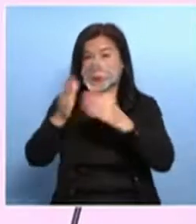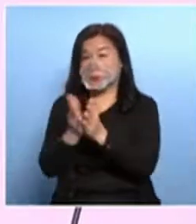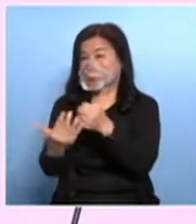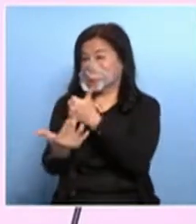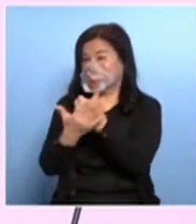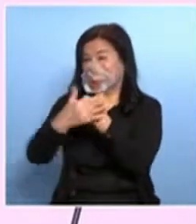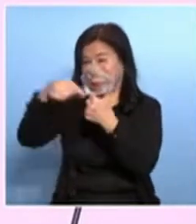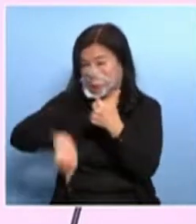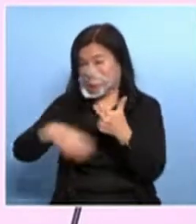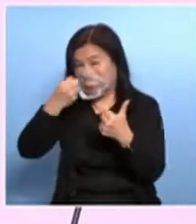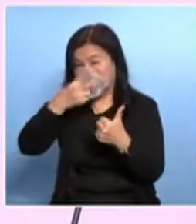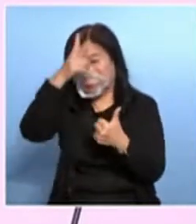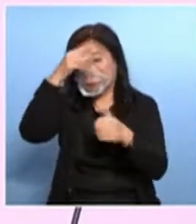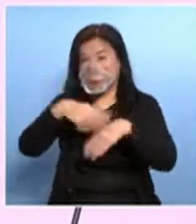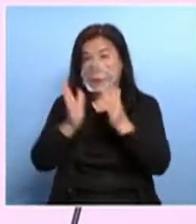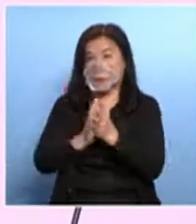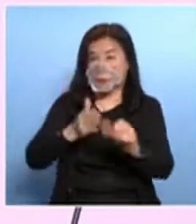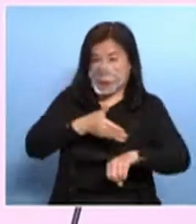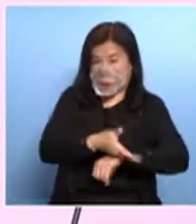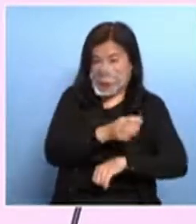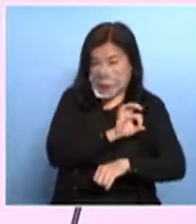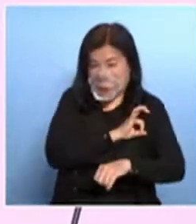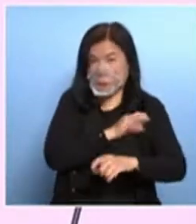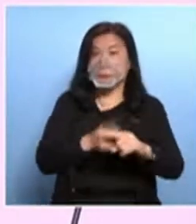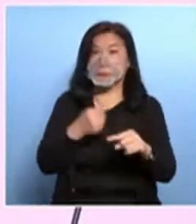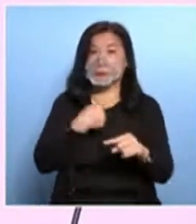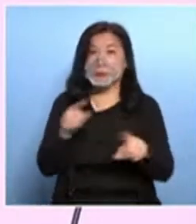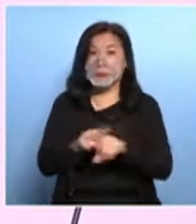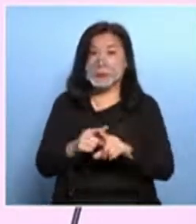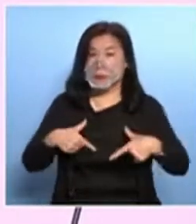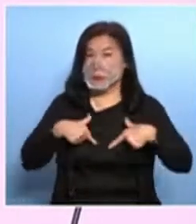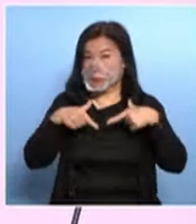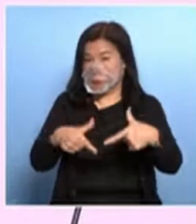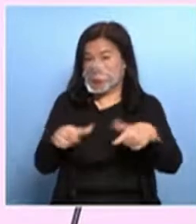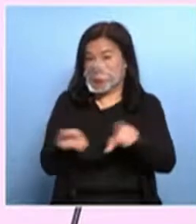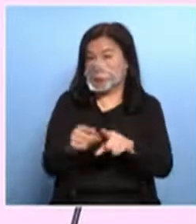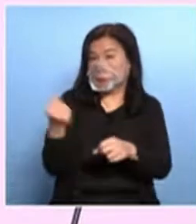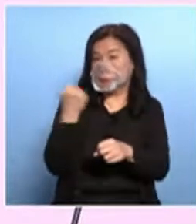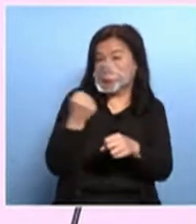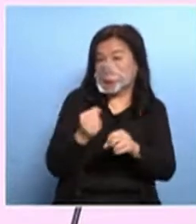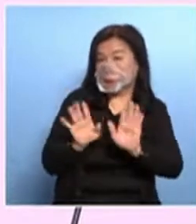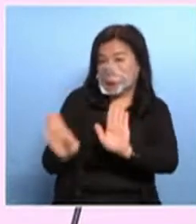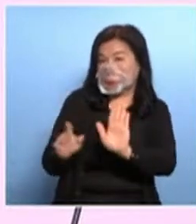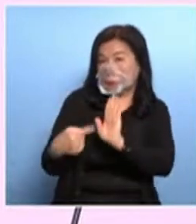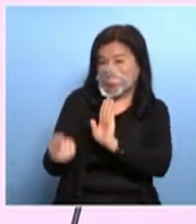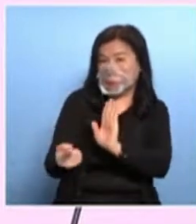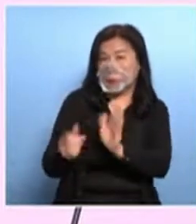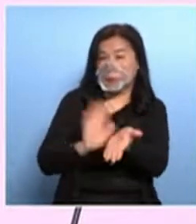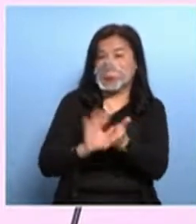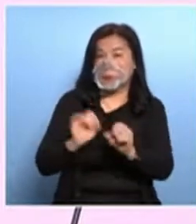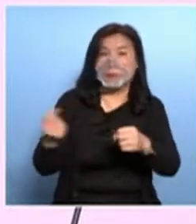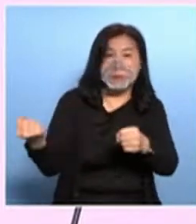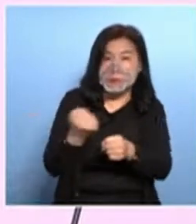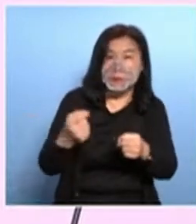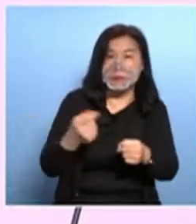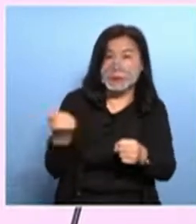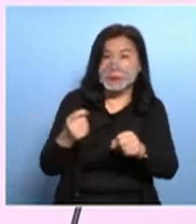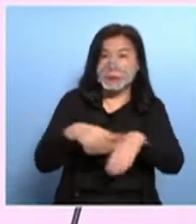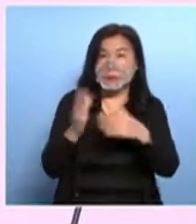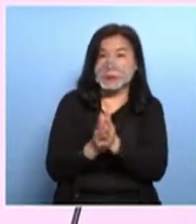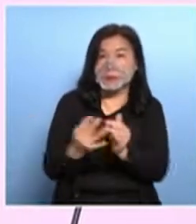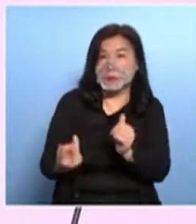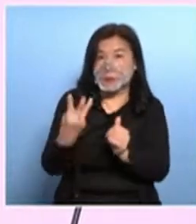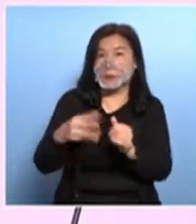livelihood. With the staunch support and unfailing assistance from our country, the government and the whole community must join hands to fight the virus and win the battle